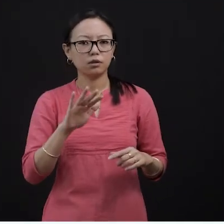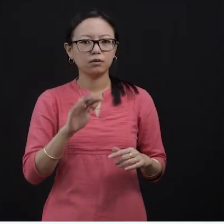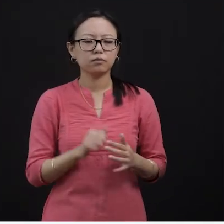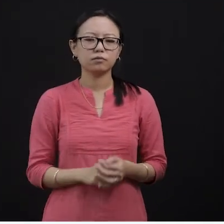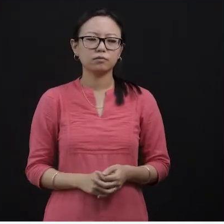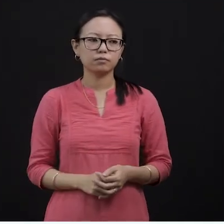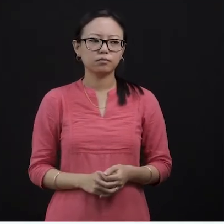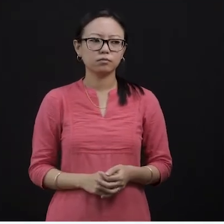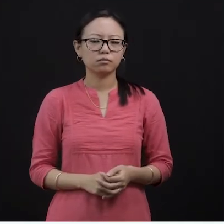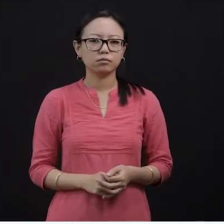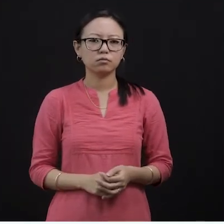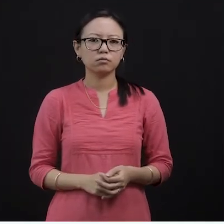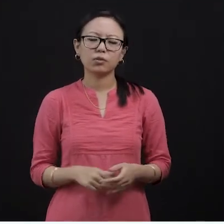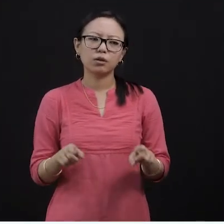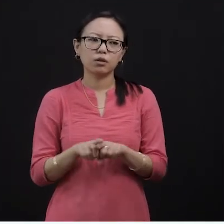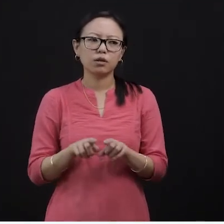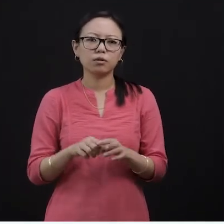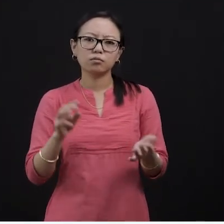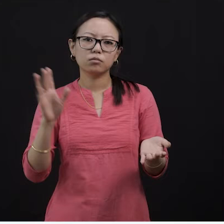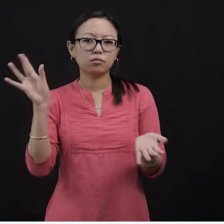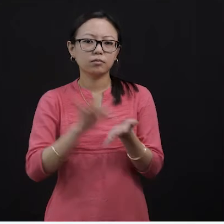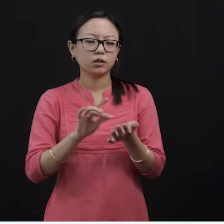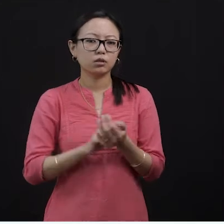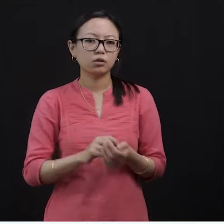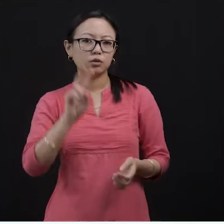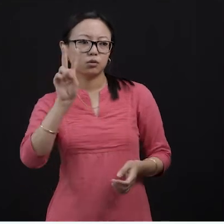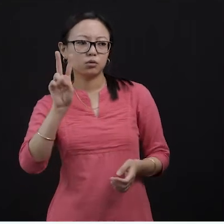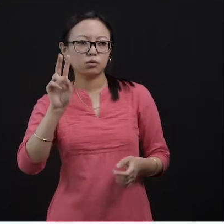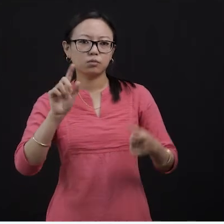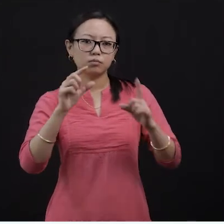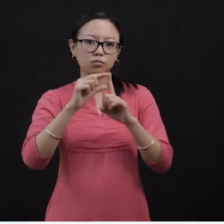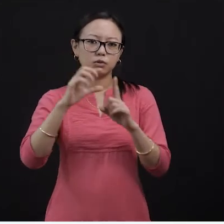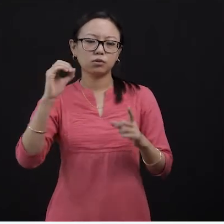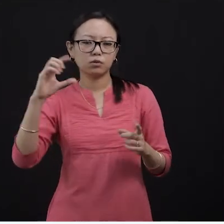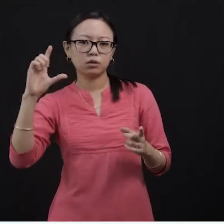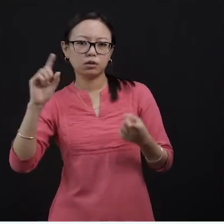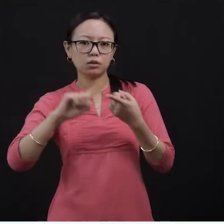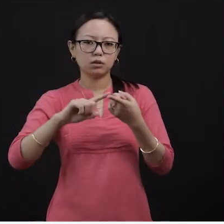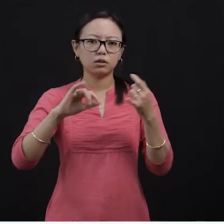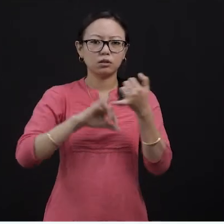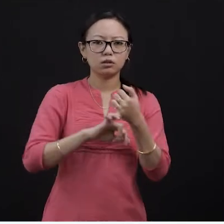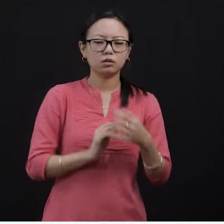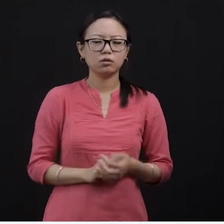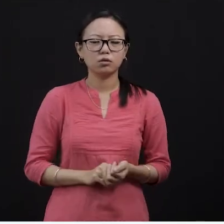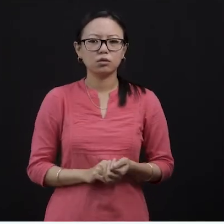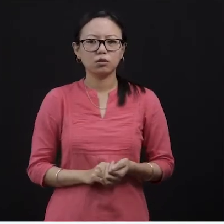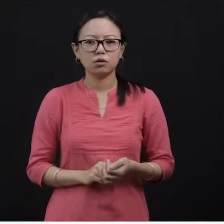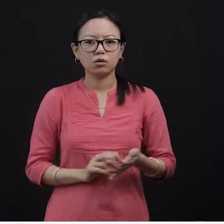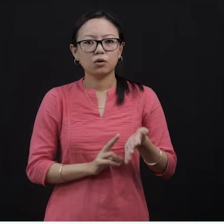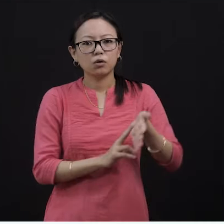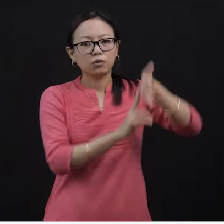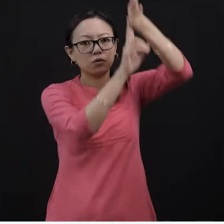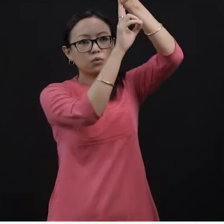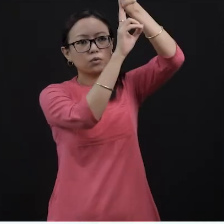even magnet, they have 2 poles. 2 poles, North Pole and South Pole.